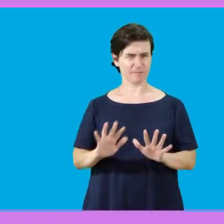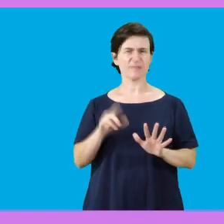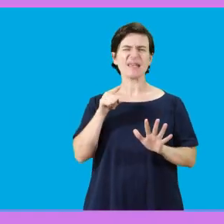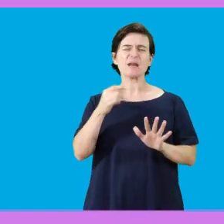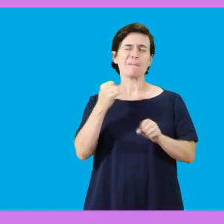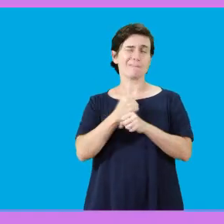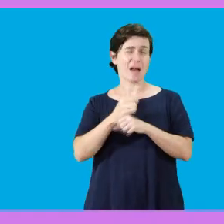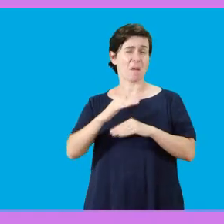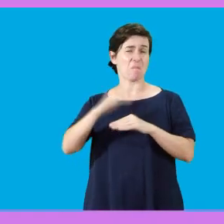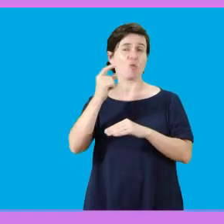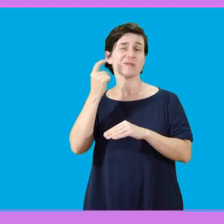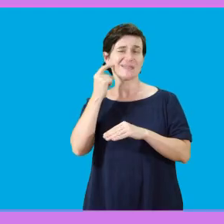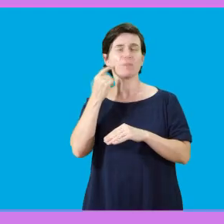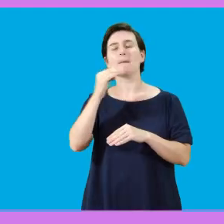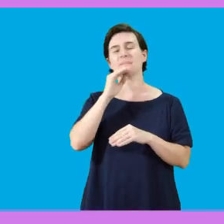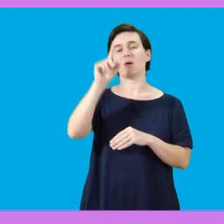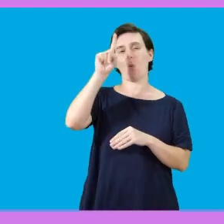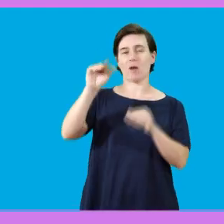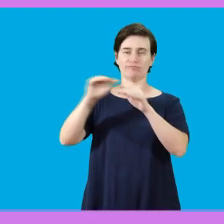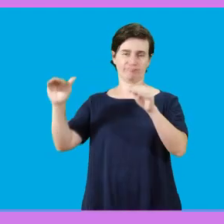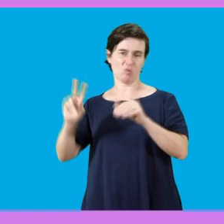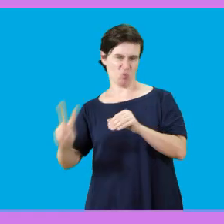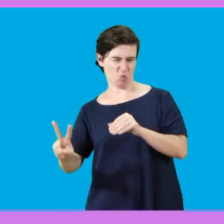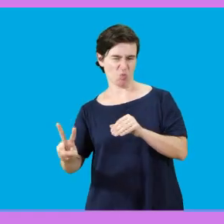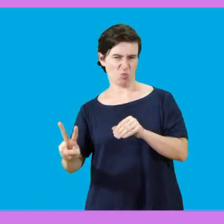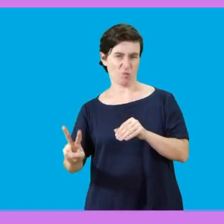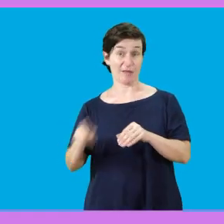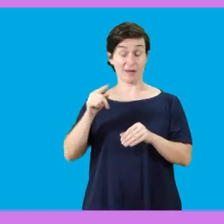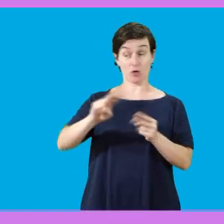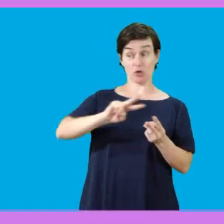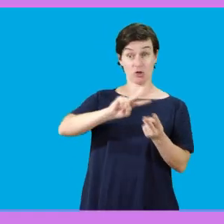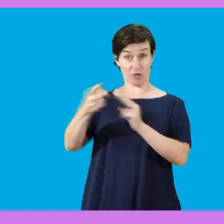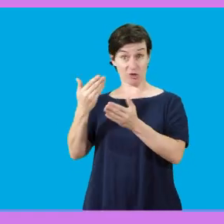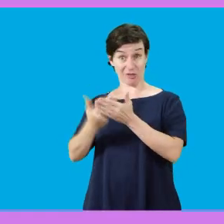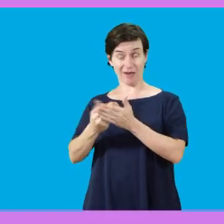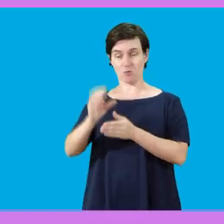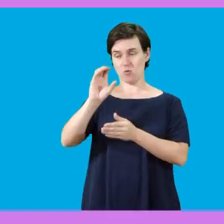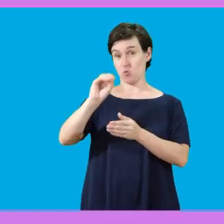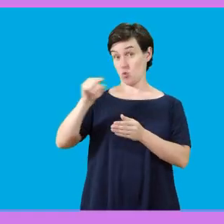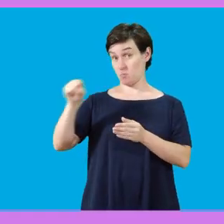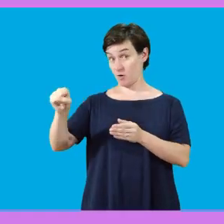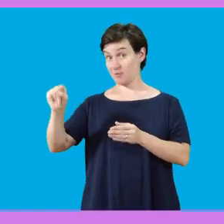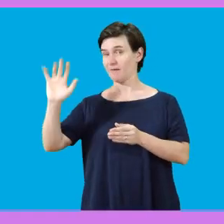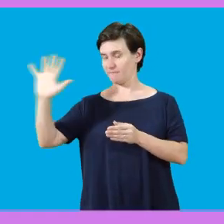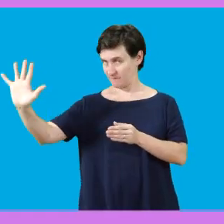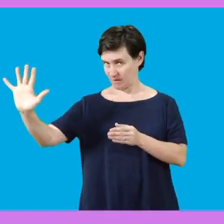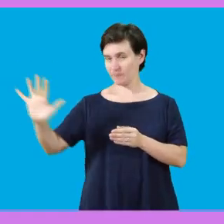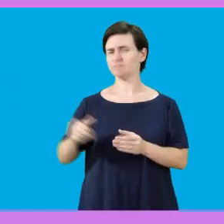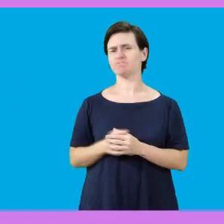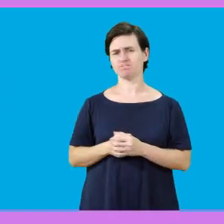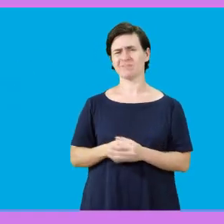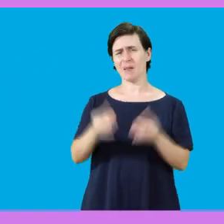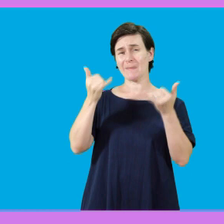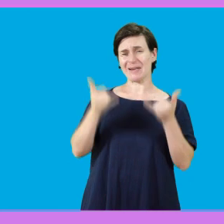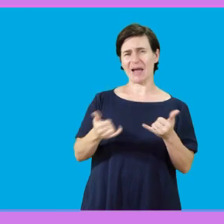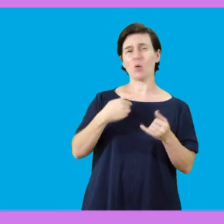it's equals to, in its simplest form, it is 1/2. So if we were to change it to a decimal number, then it becomes